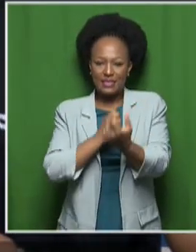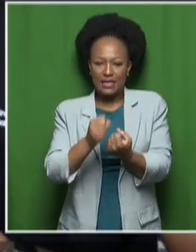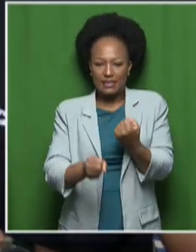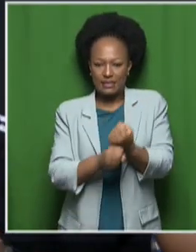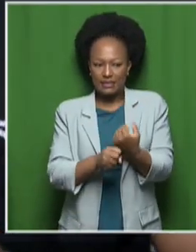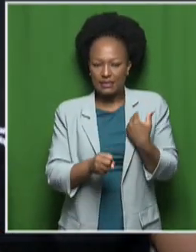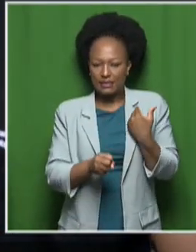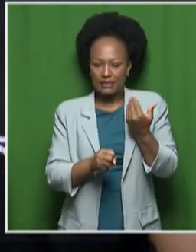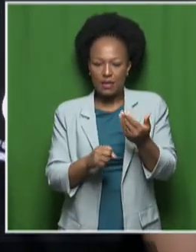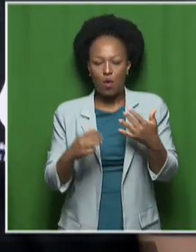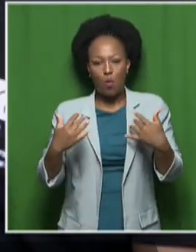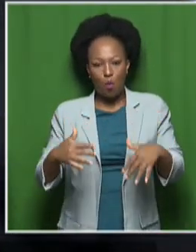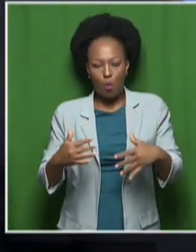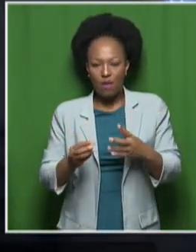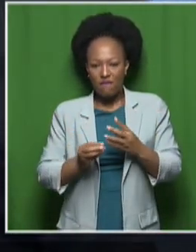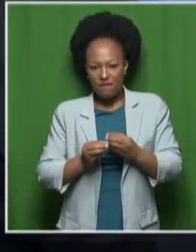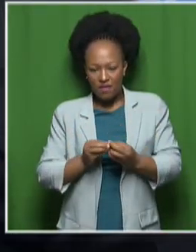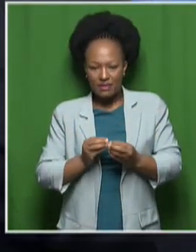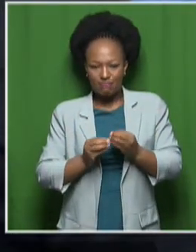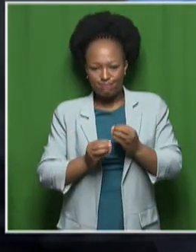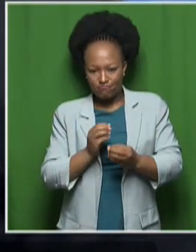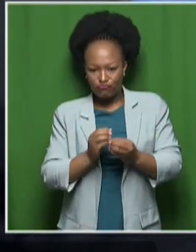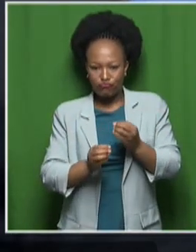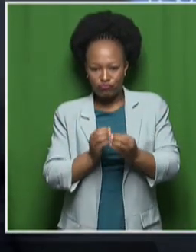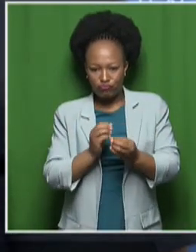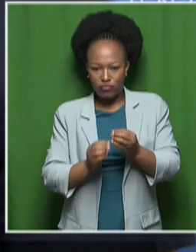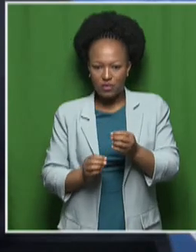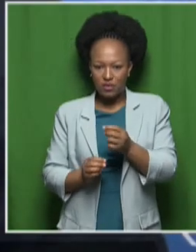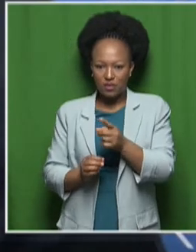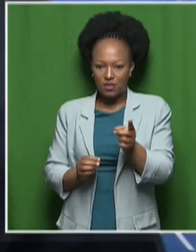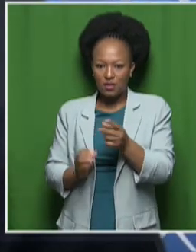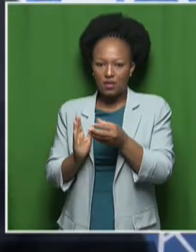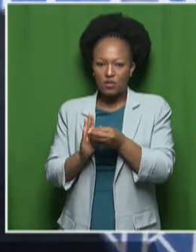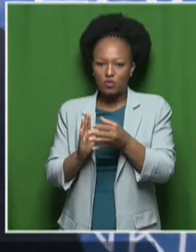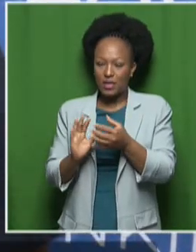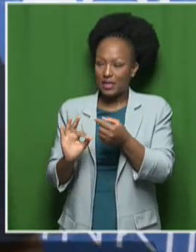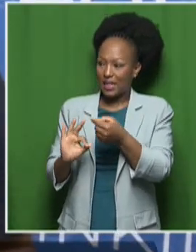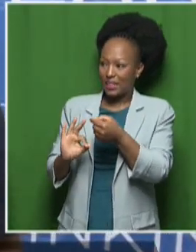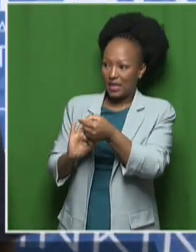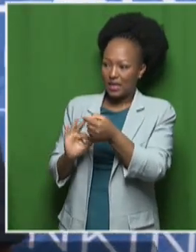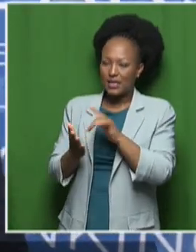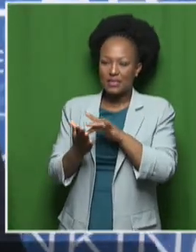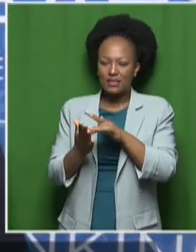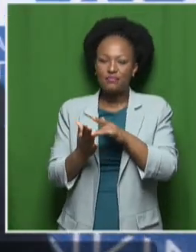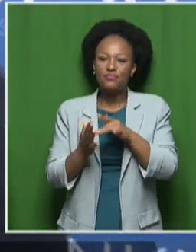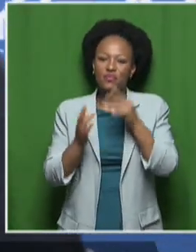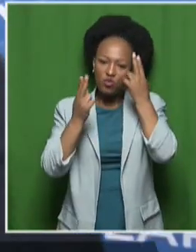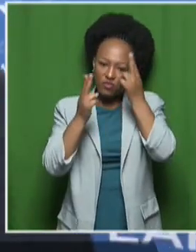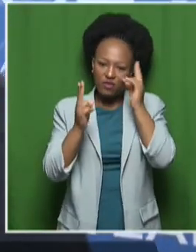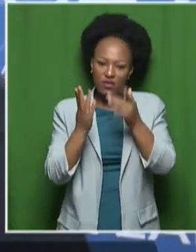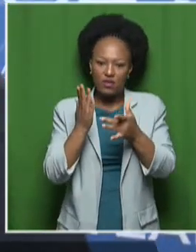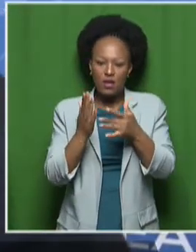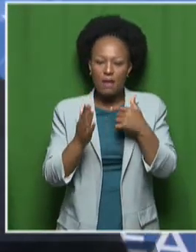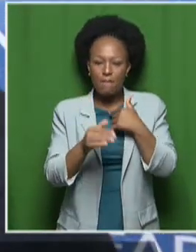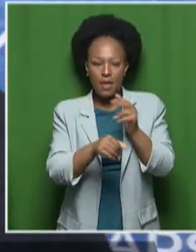so, and it's been hands-on. So they are currently students at the Central University of Technology.